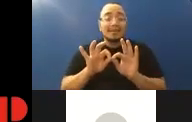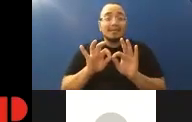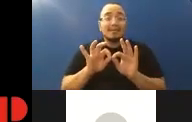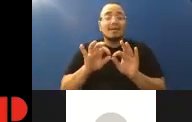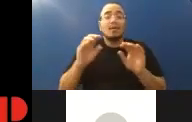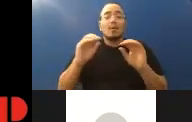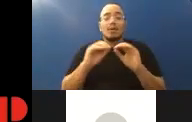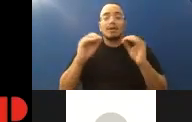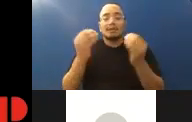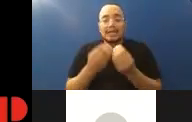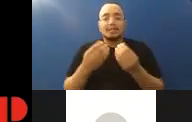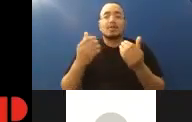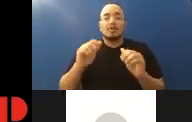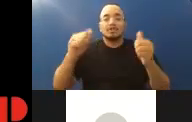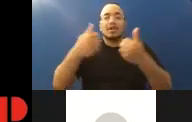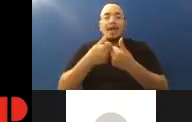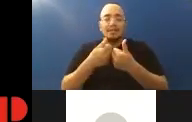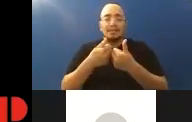orgs are challenging sexism. Because